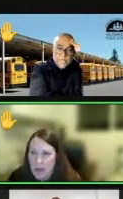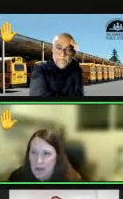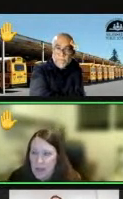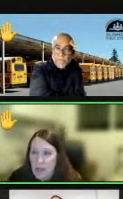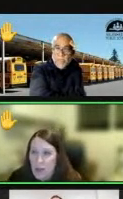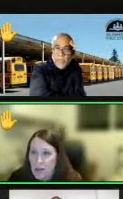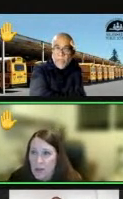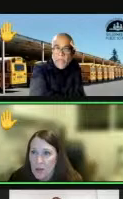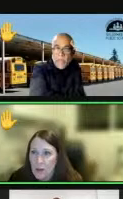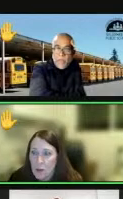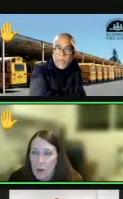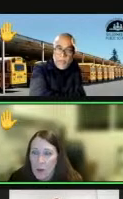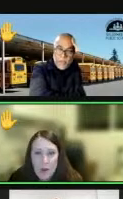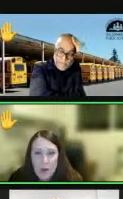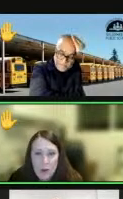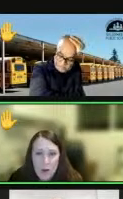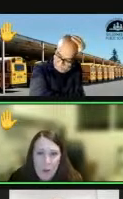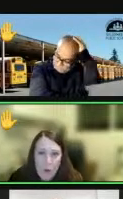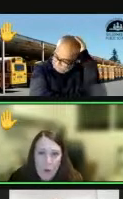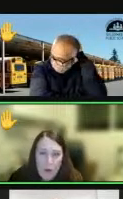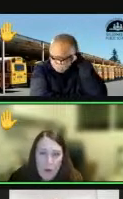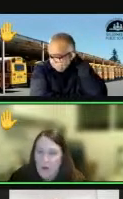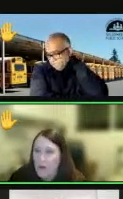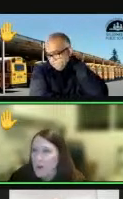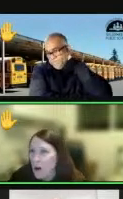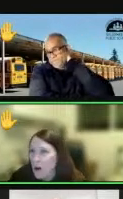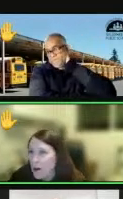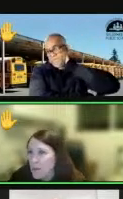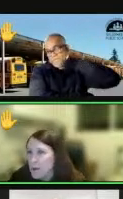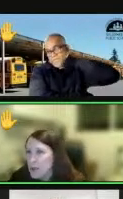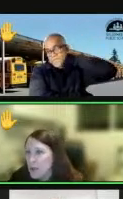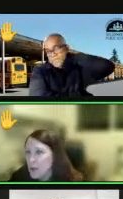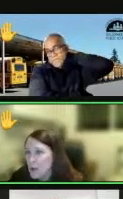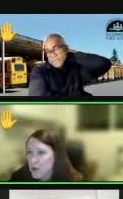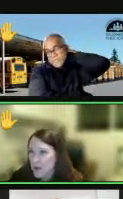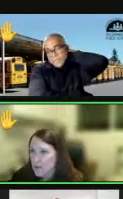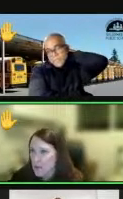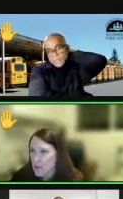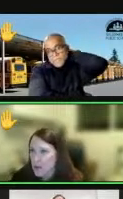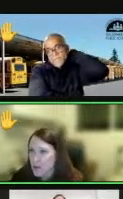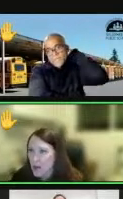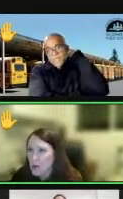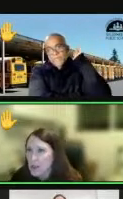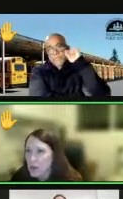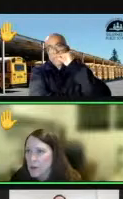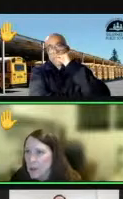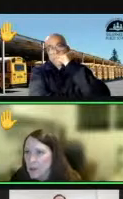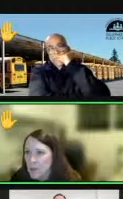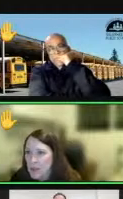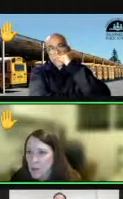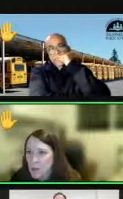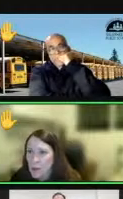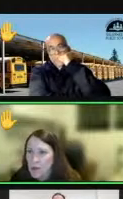it's advantageous to do more of the deferred comp, you know, instead of the bigger salary